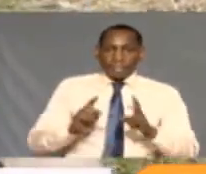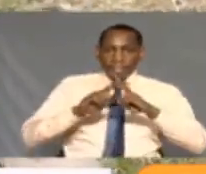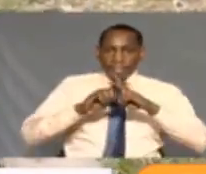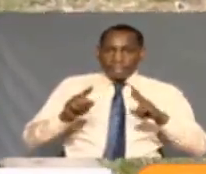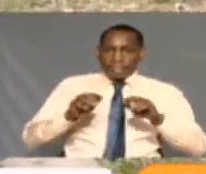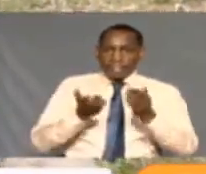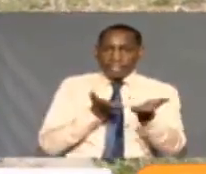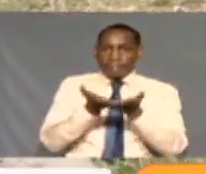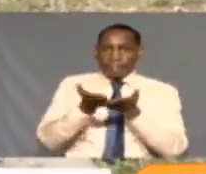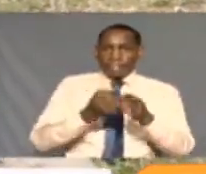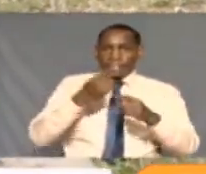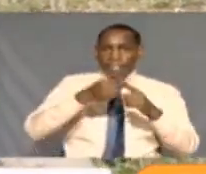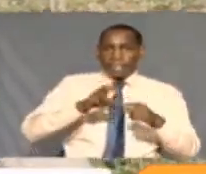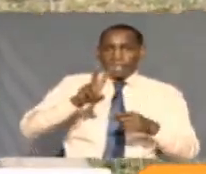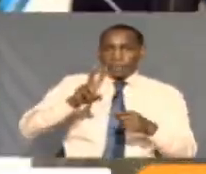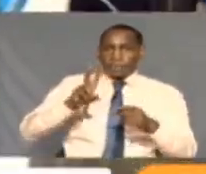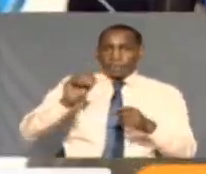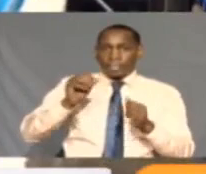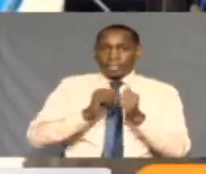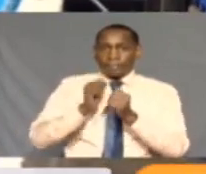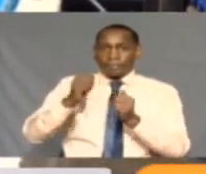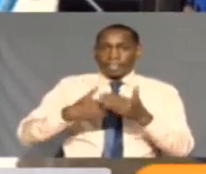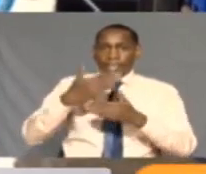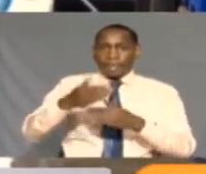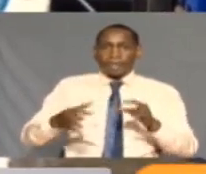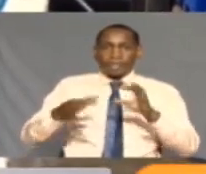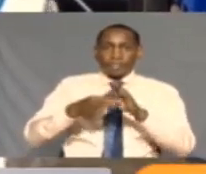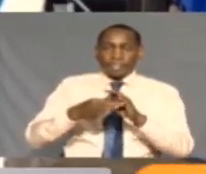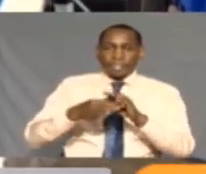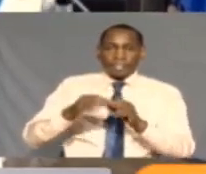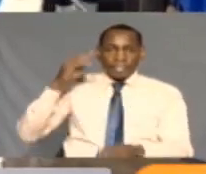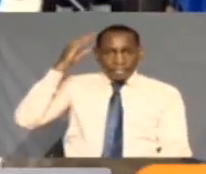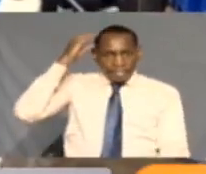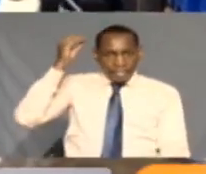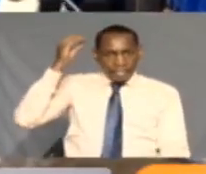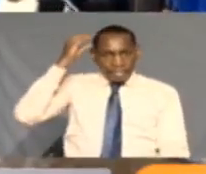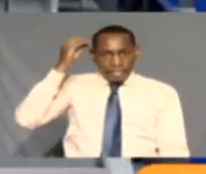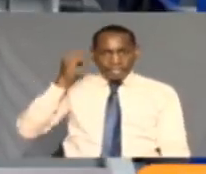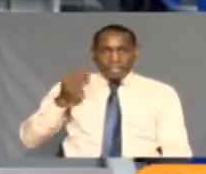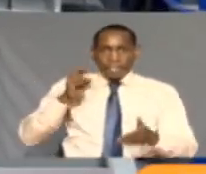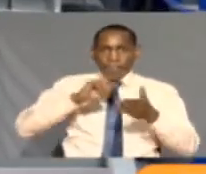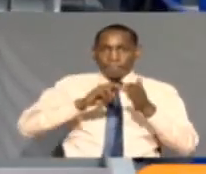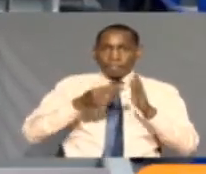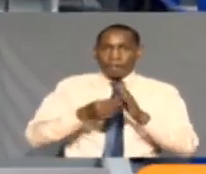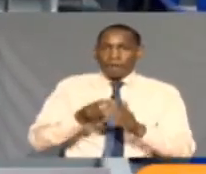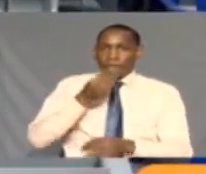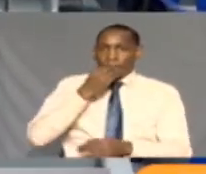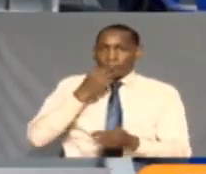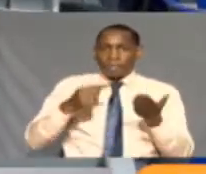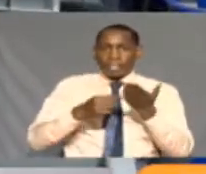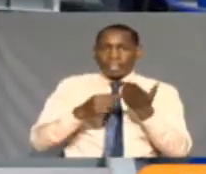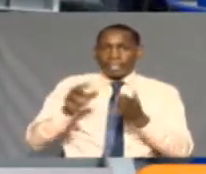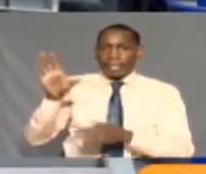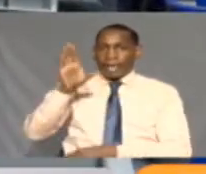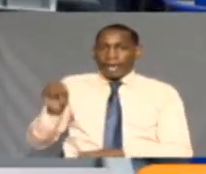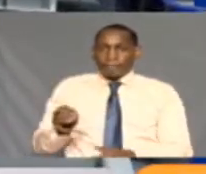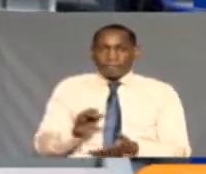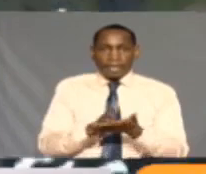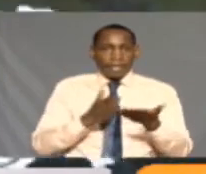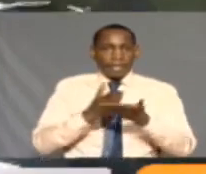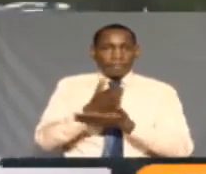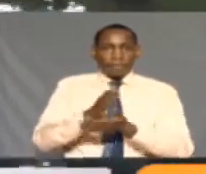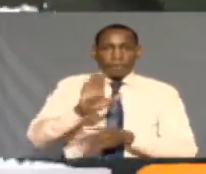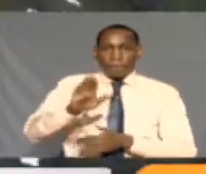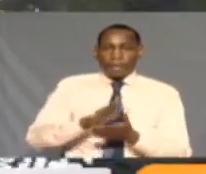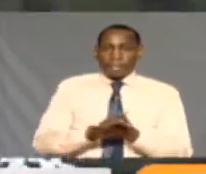the venture in 2015 after linking with a Dutch-based farm in a project dubbed Food Tech Africa. Through this,